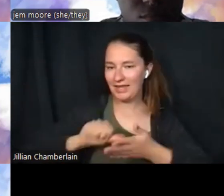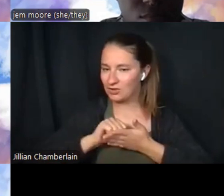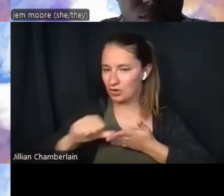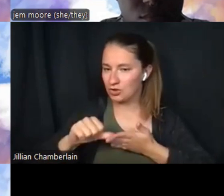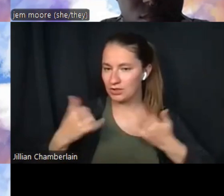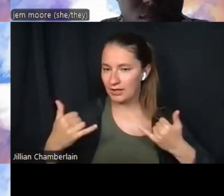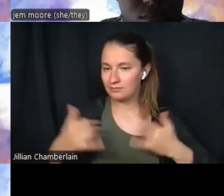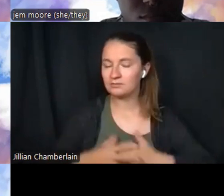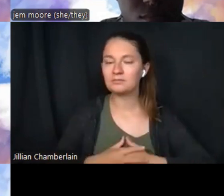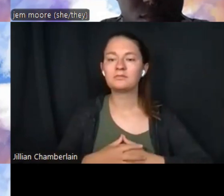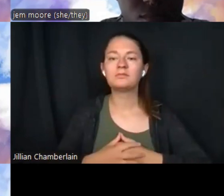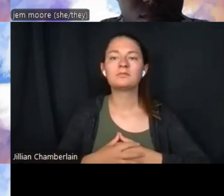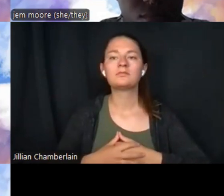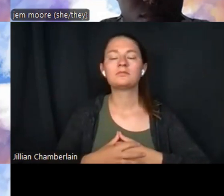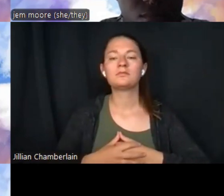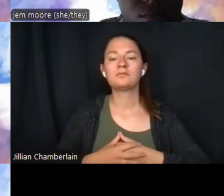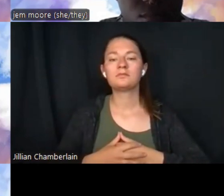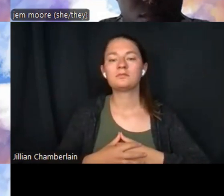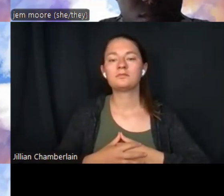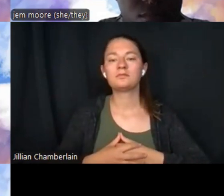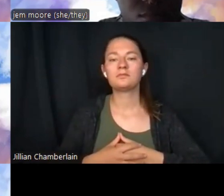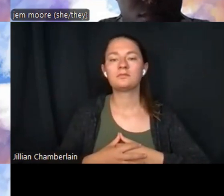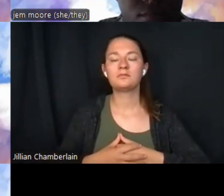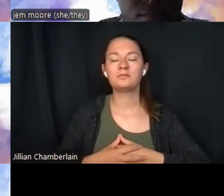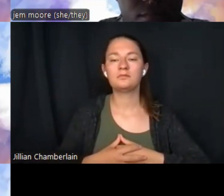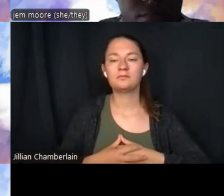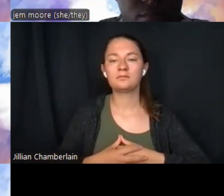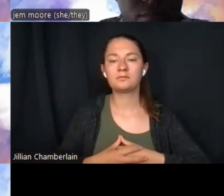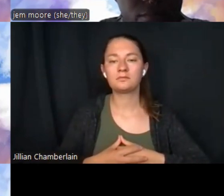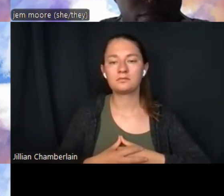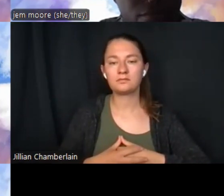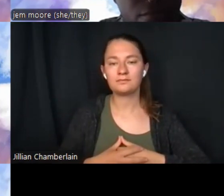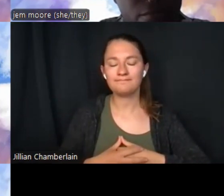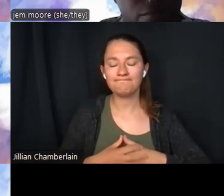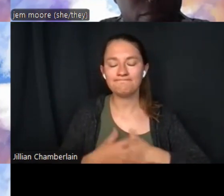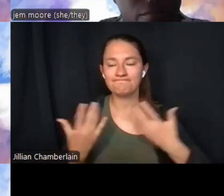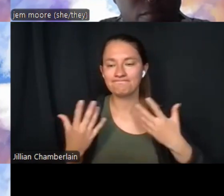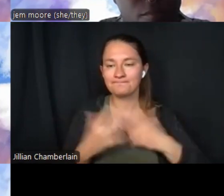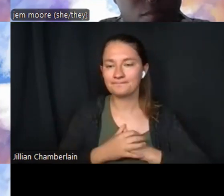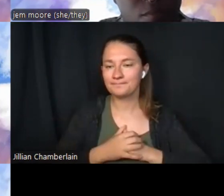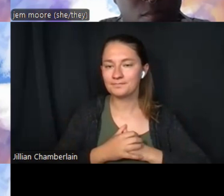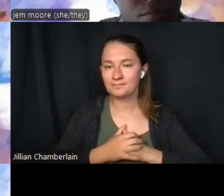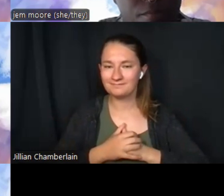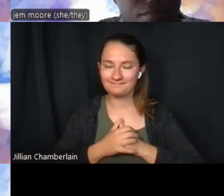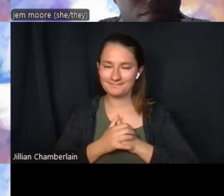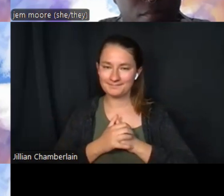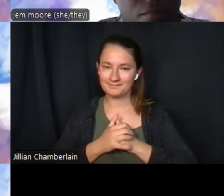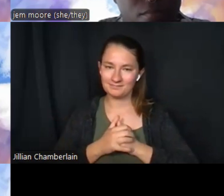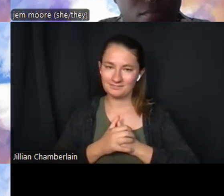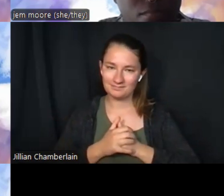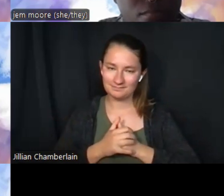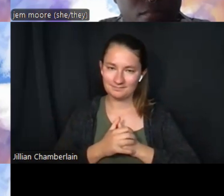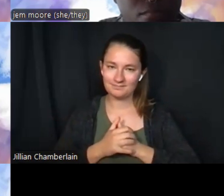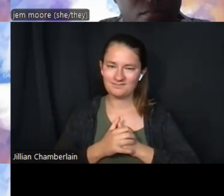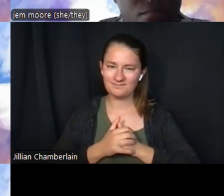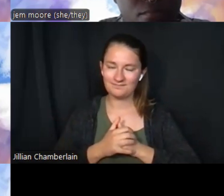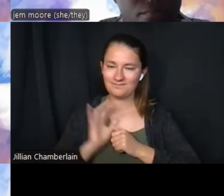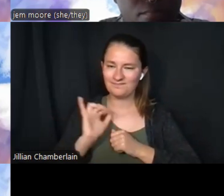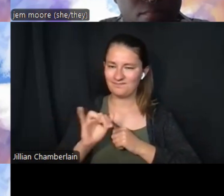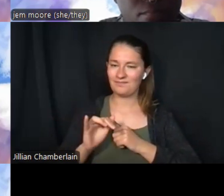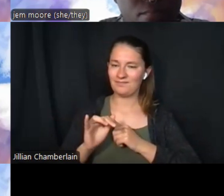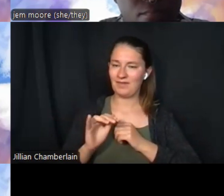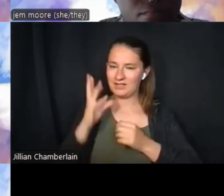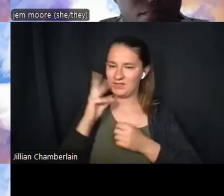So this was very, it was just kind of an intersectional